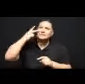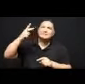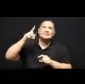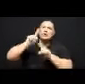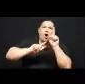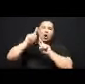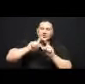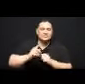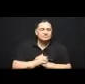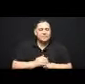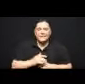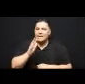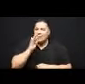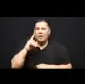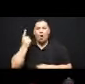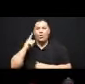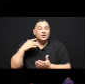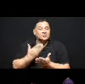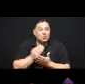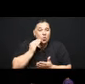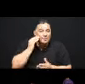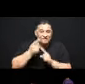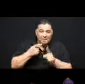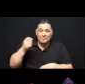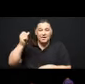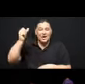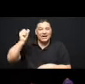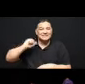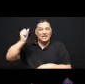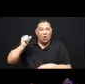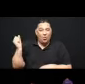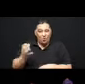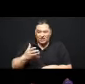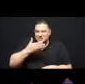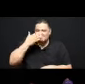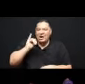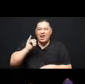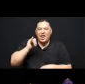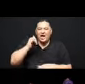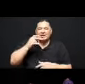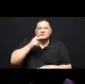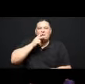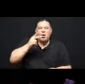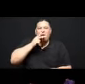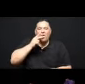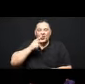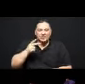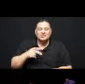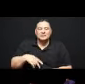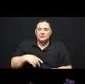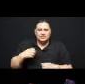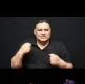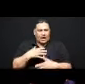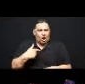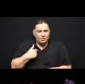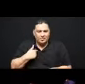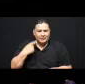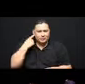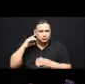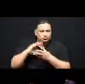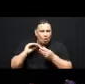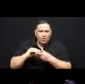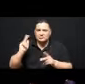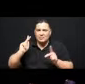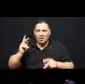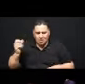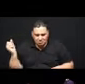casino smelling like smoke. Scared me when the stories of people playing, losing, crying. In